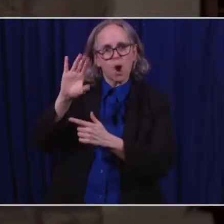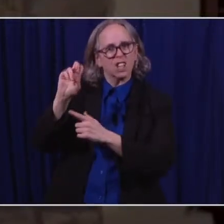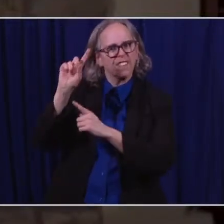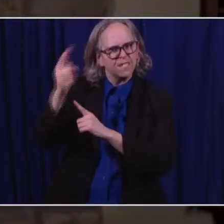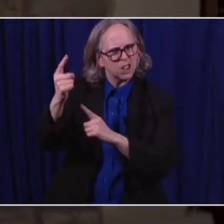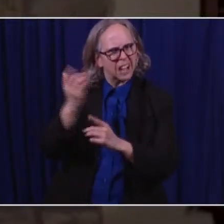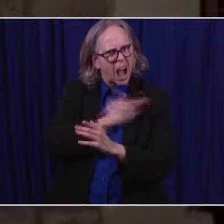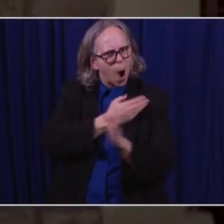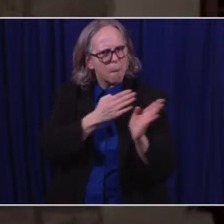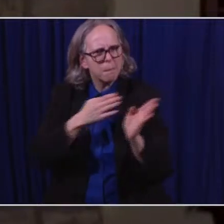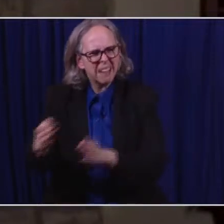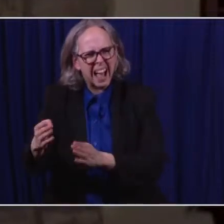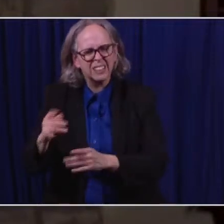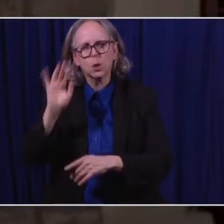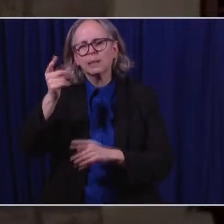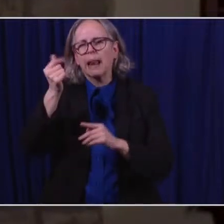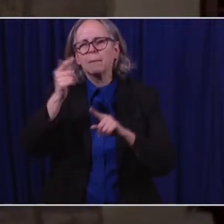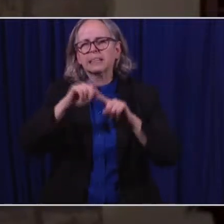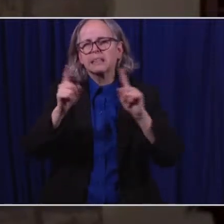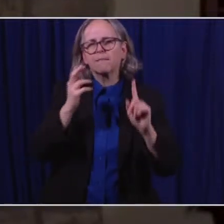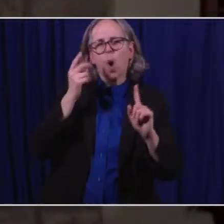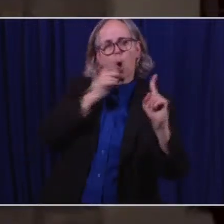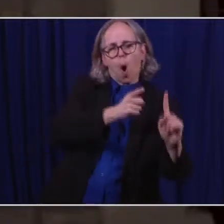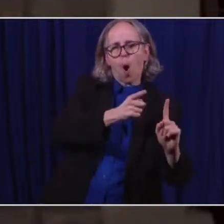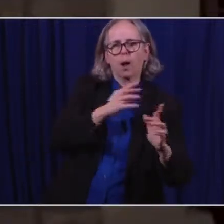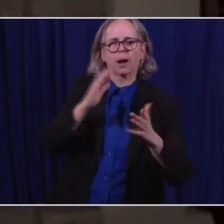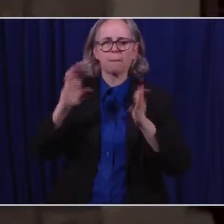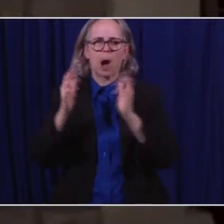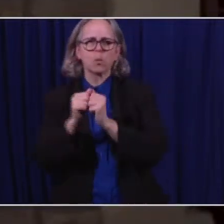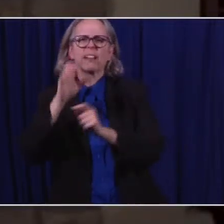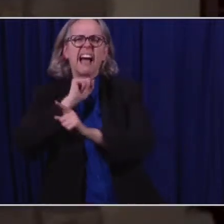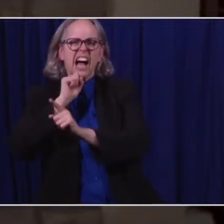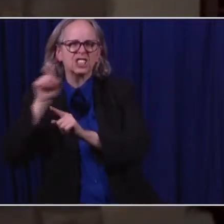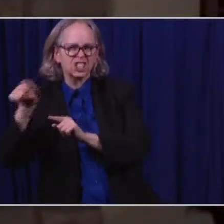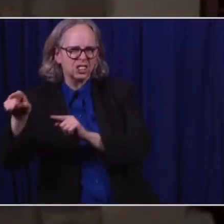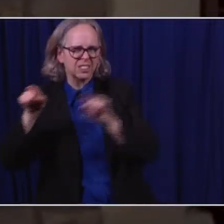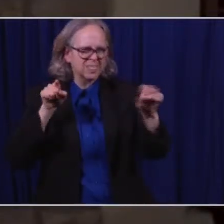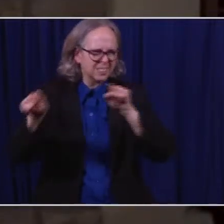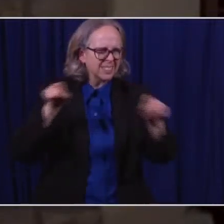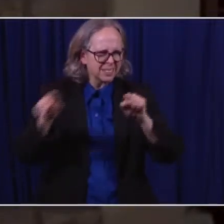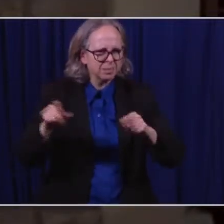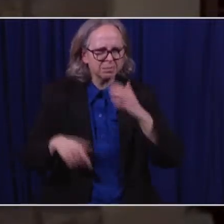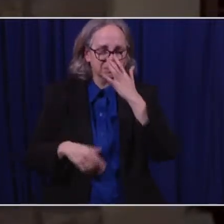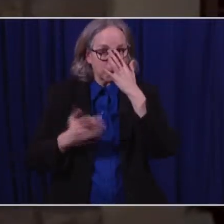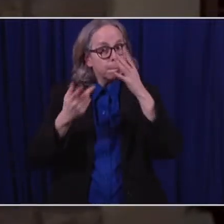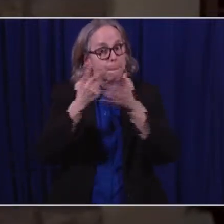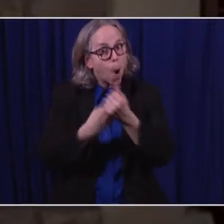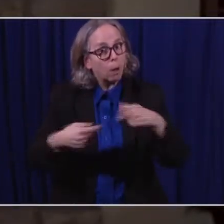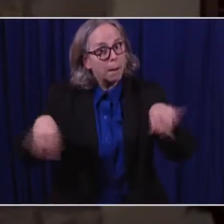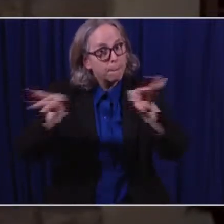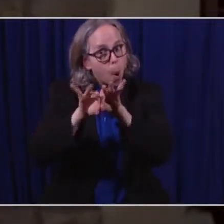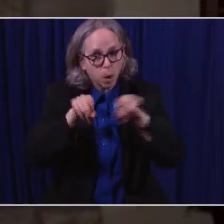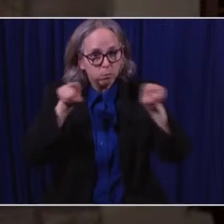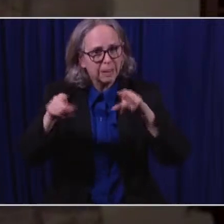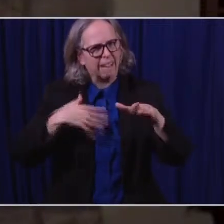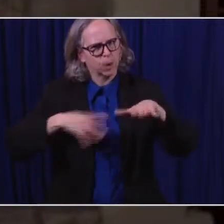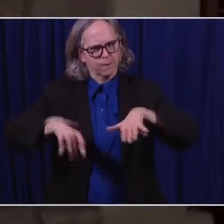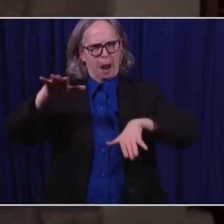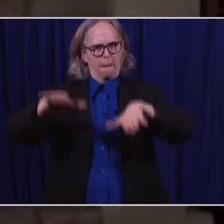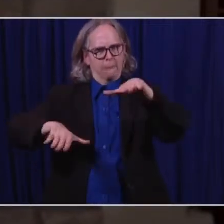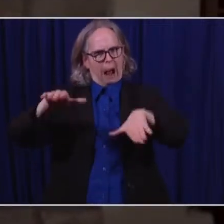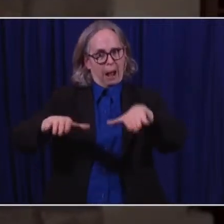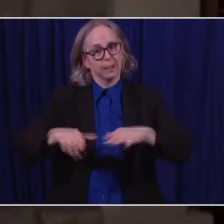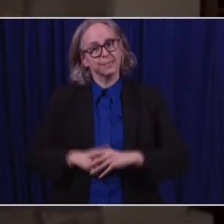it's a purpose that we think is very, very, very important. The other group we have that we did by